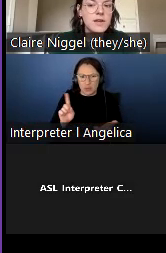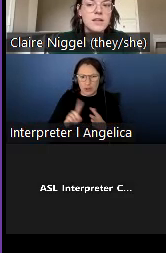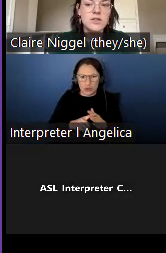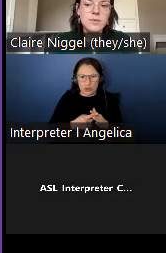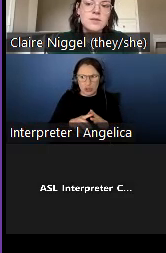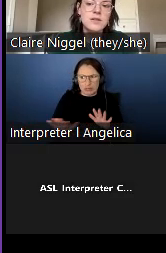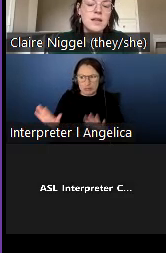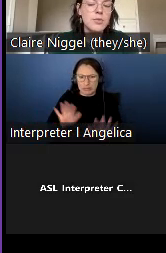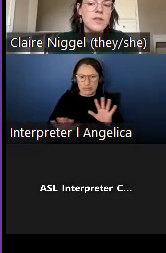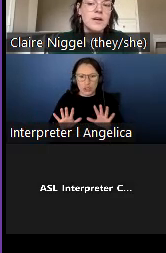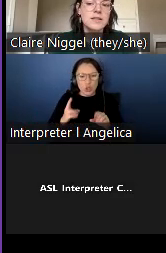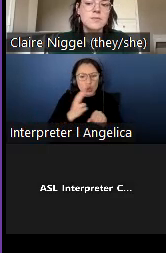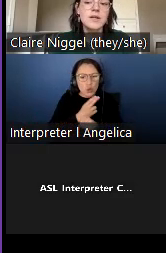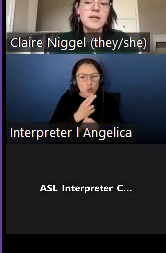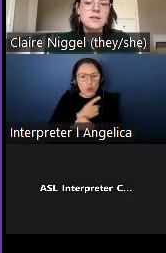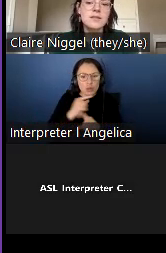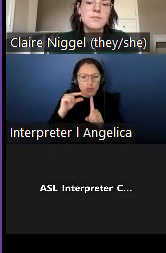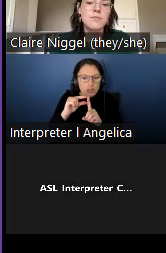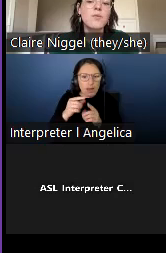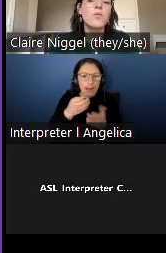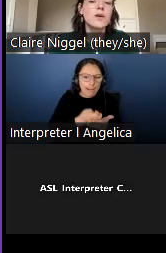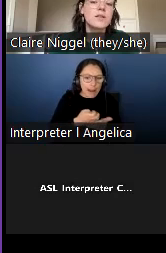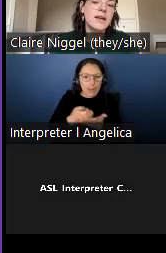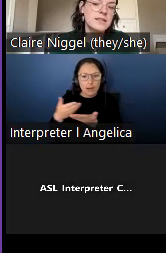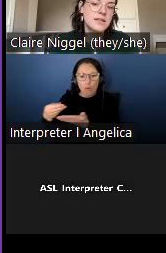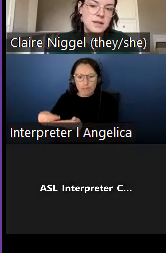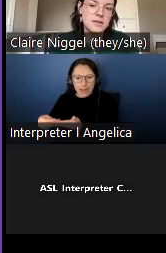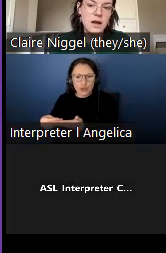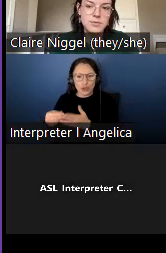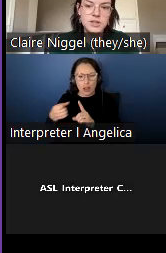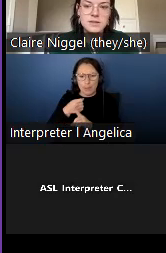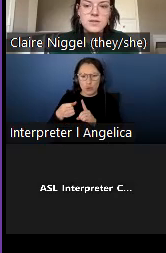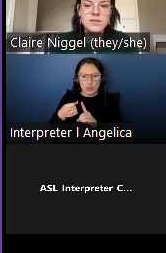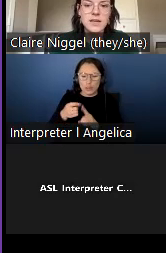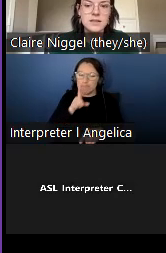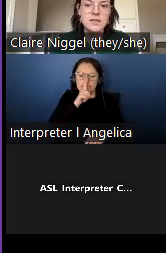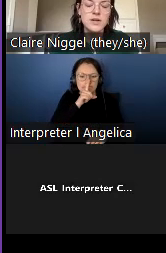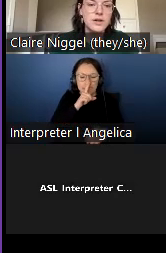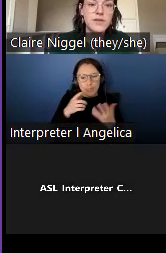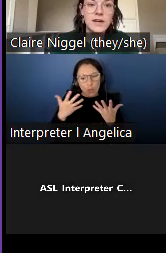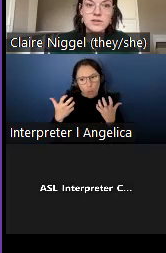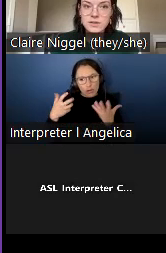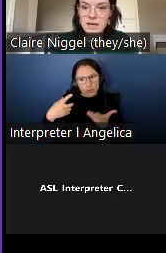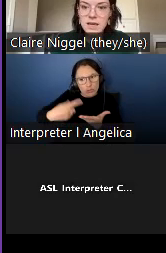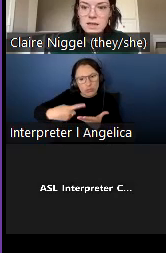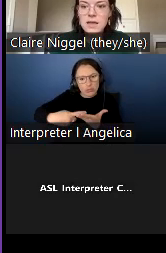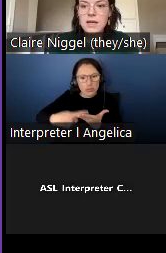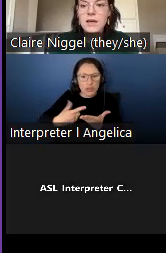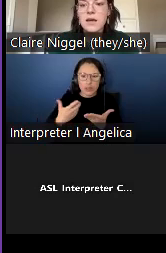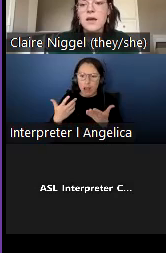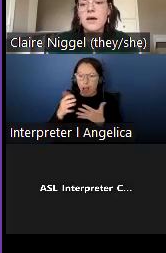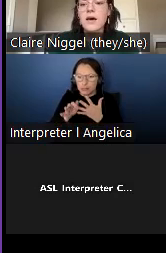economic or financial abuse to label their experience, but would like to discuss options to assess their current financial state.